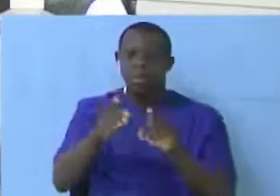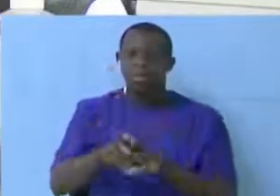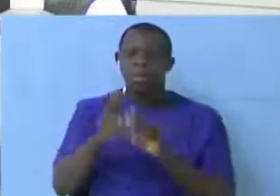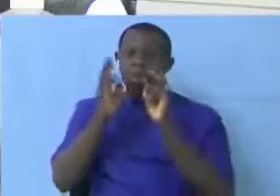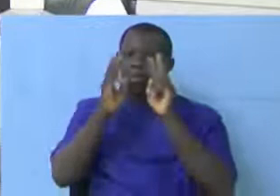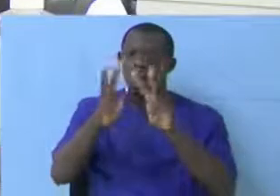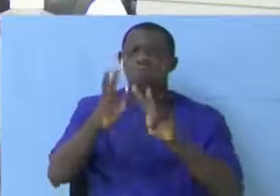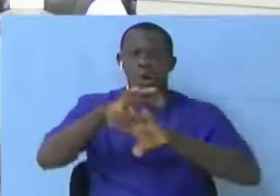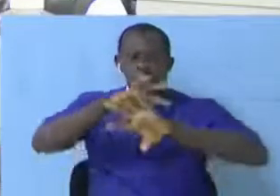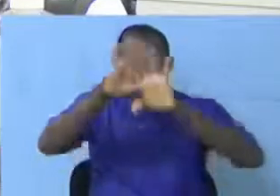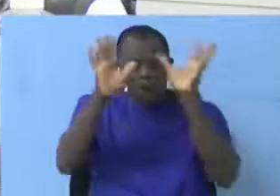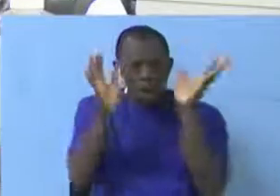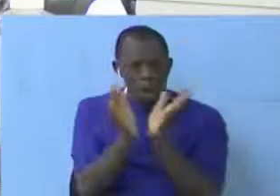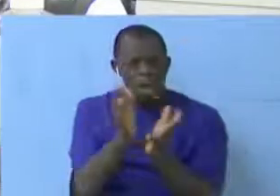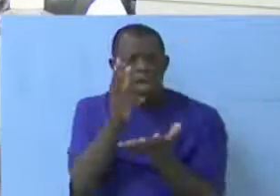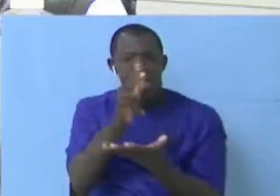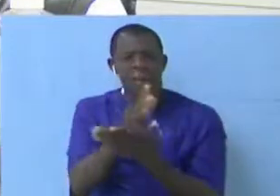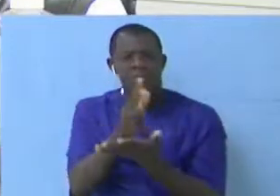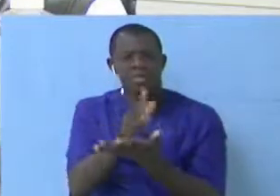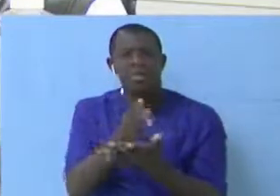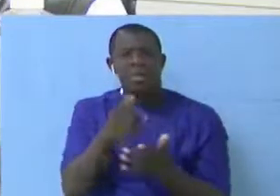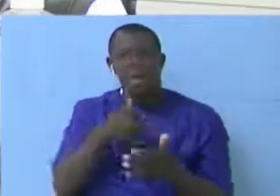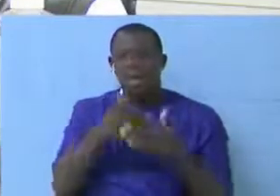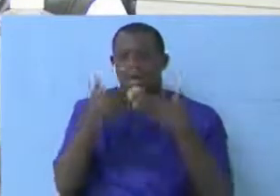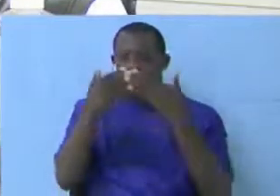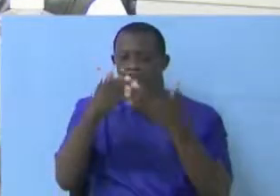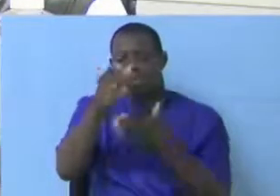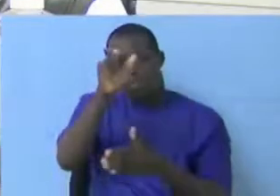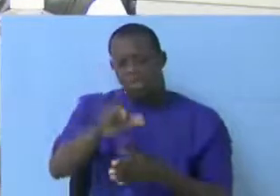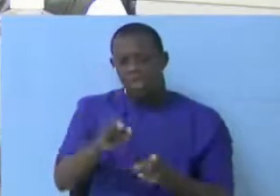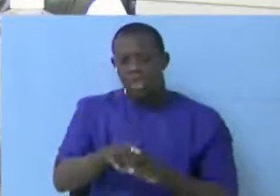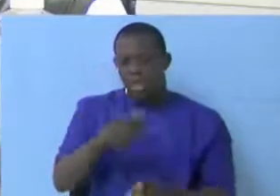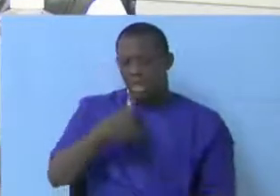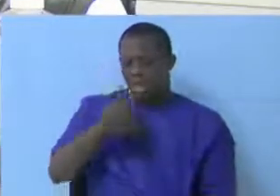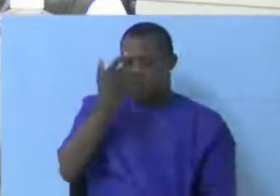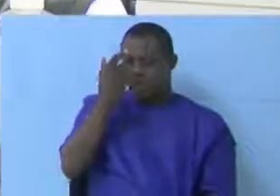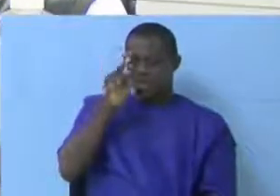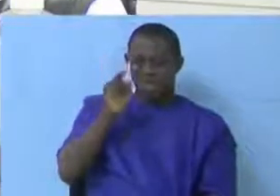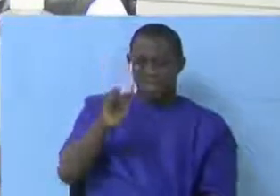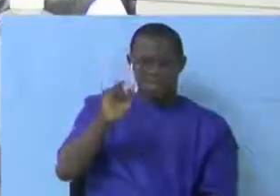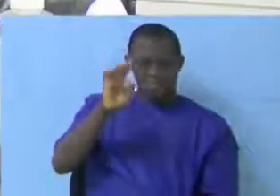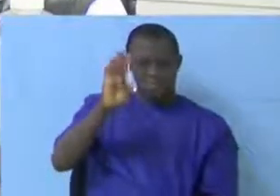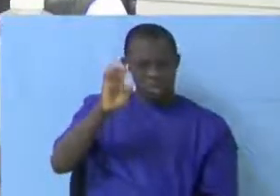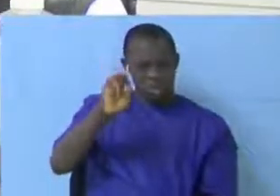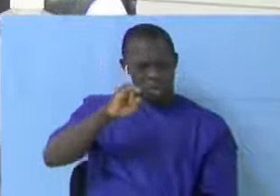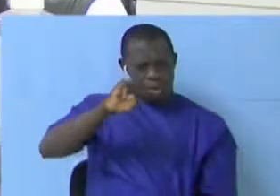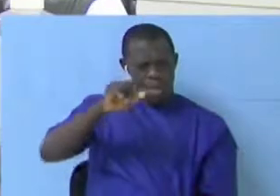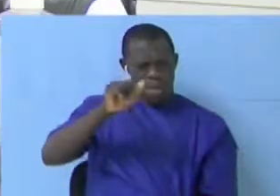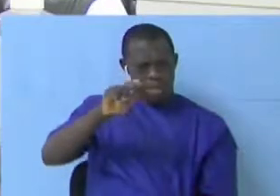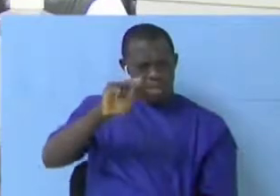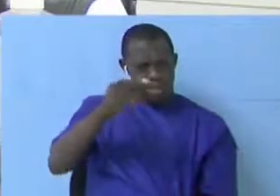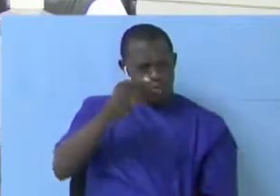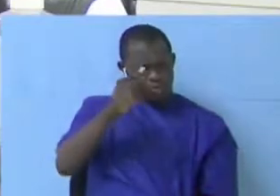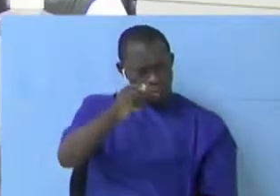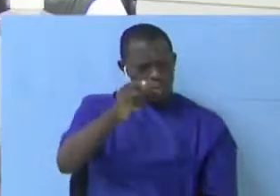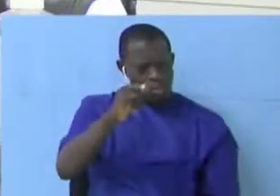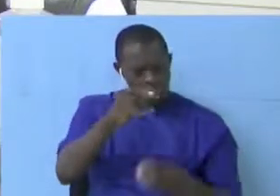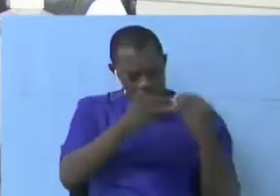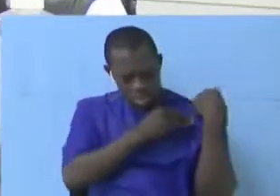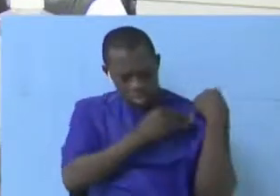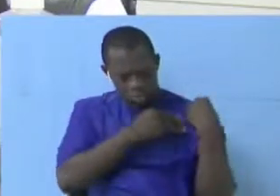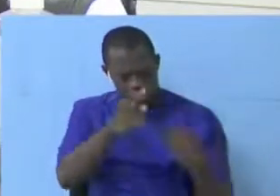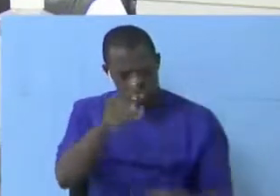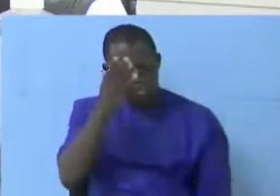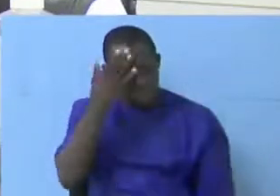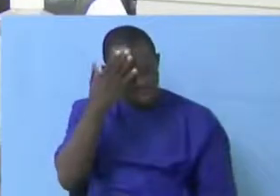ya fonye nga sedol bejibe I said to the guy, I think he's Bojang. I said, Bojang, you are responsible, you know something. ko bojaye ko ite yefel